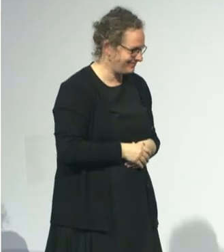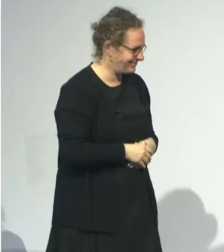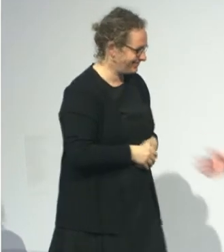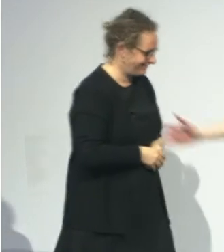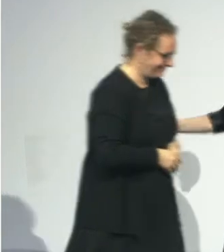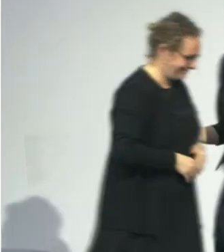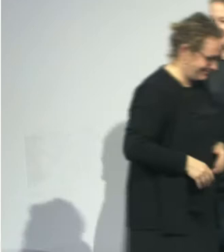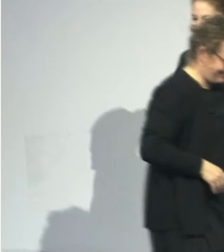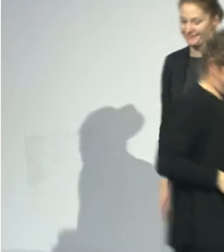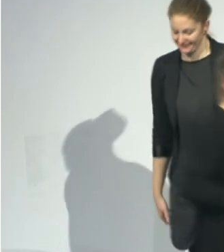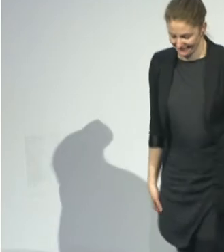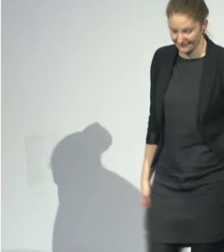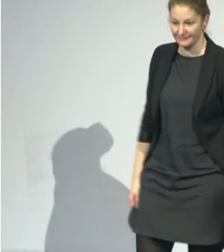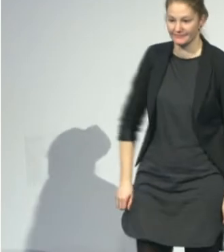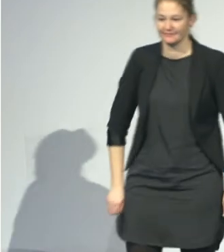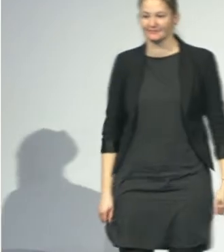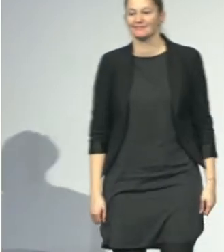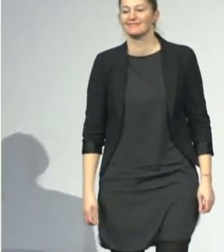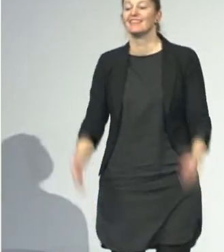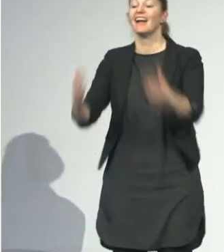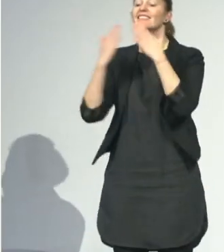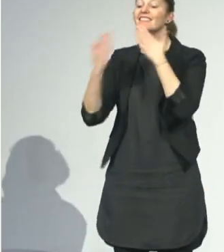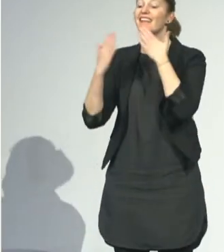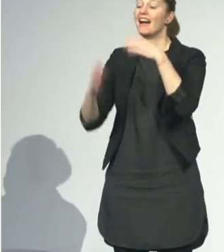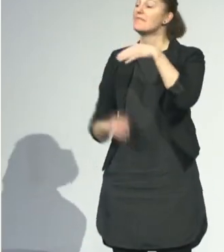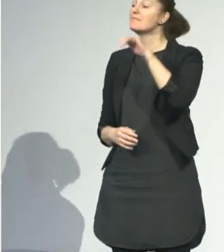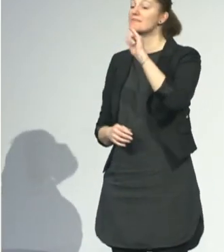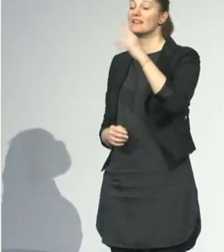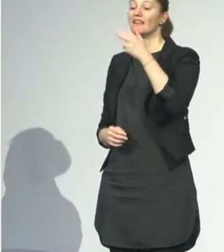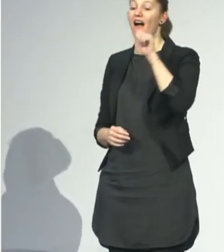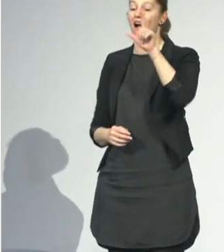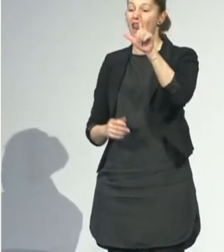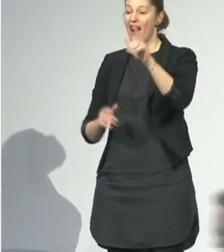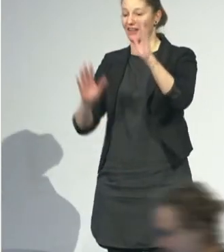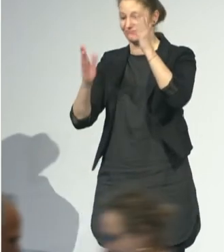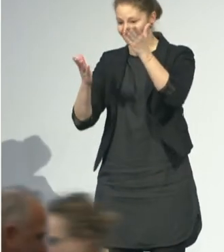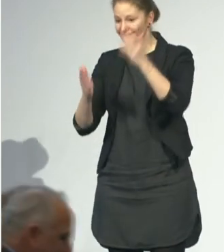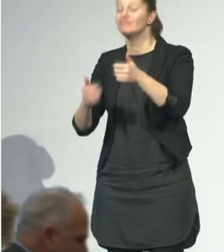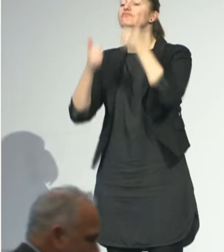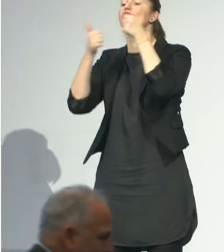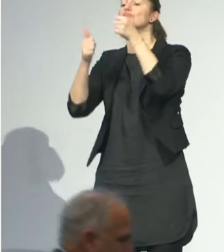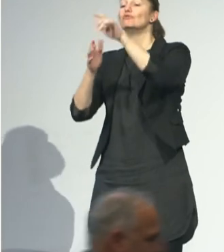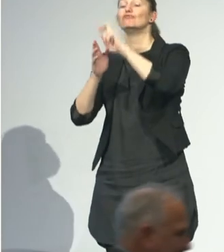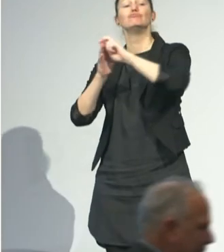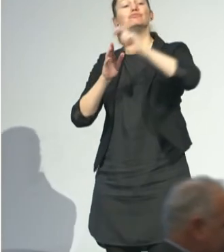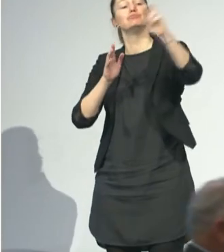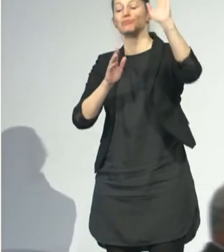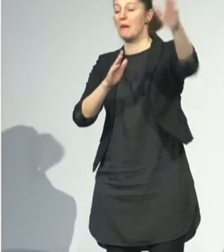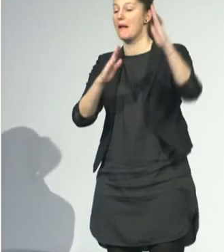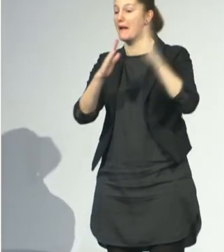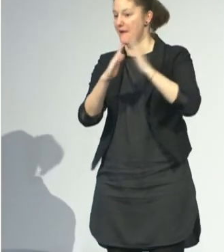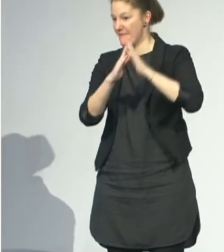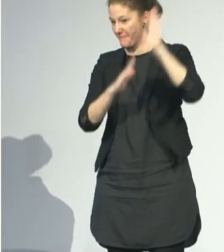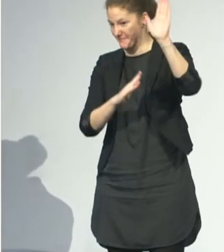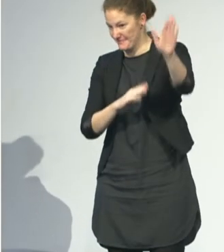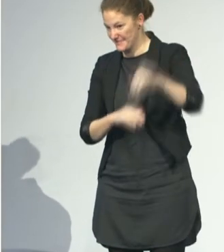Wonderful, Michal, thanks very much. Safe journey back home. And co-panelists, I'm going to not change the format from